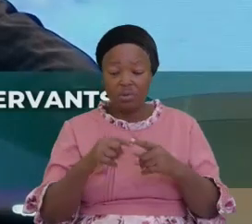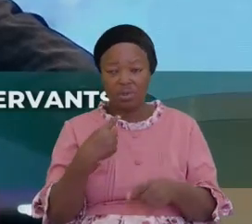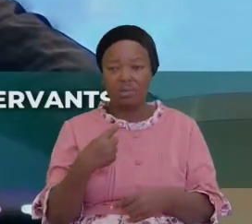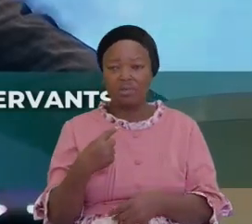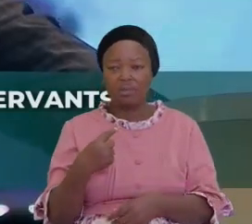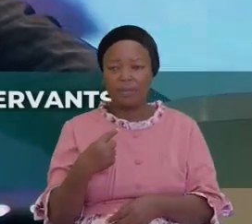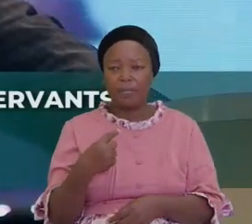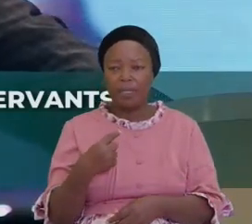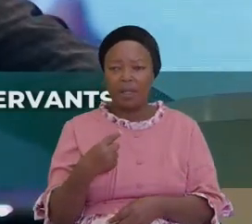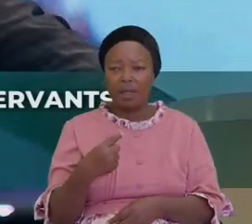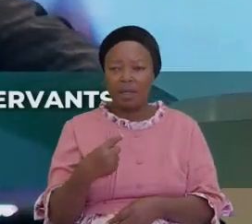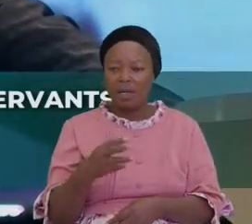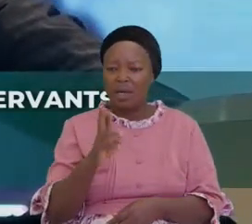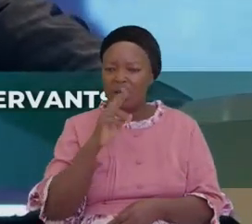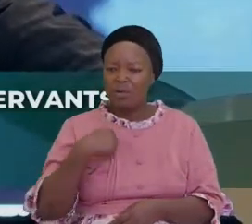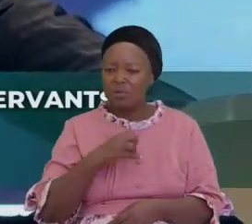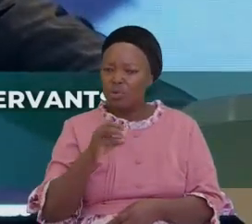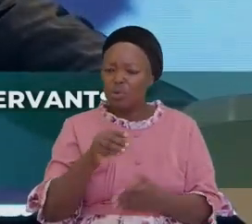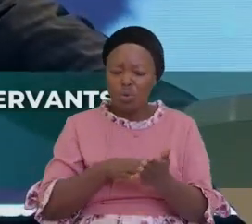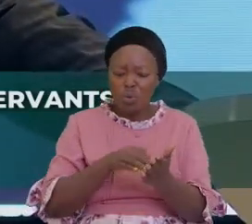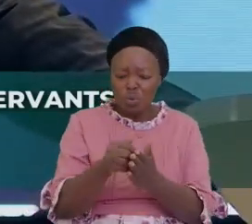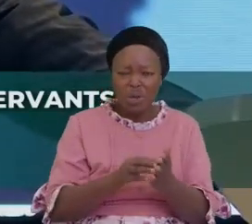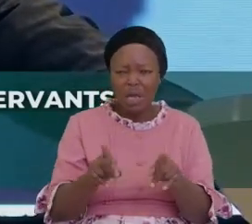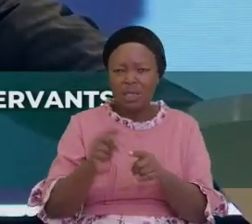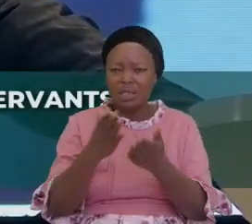Are we so weak as servants of God